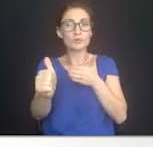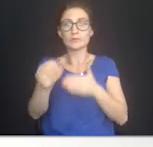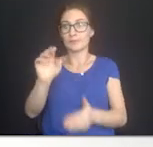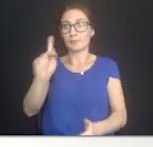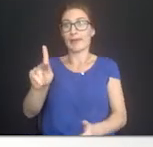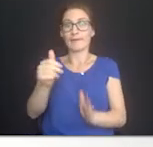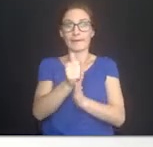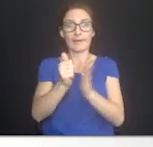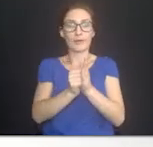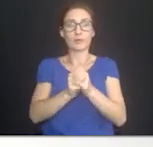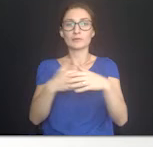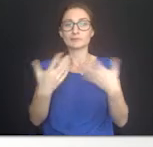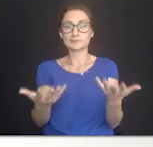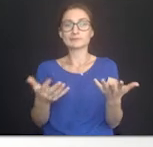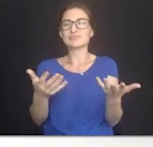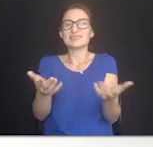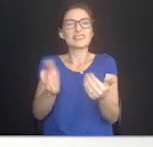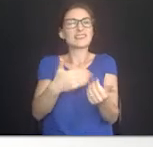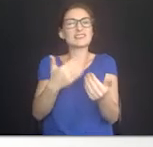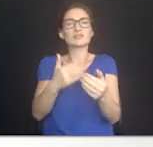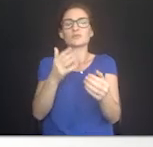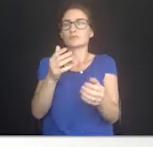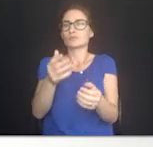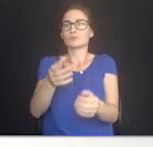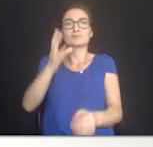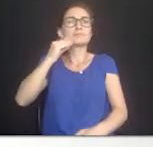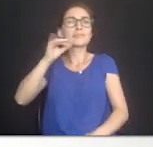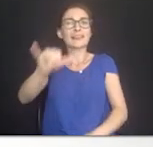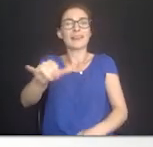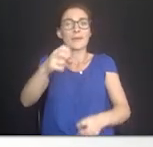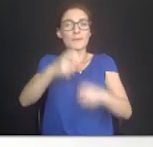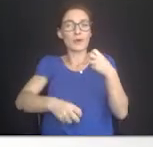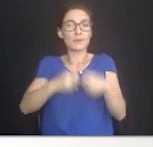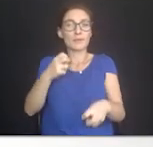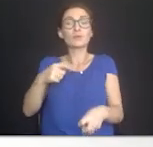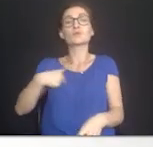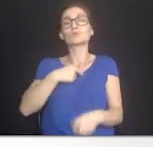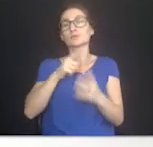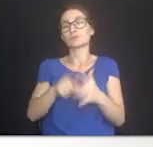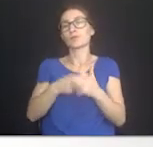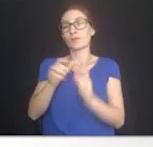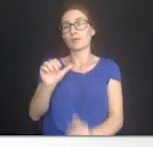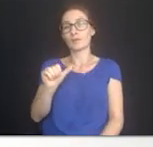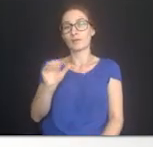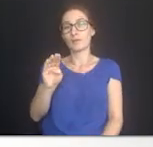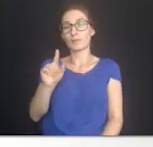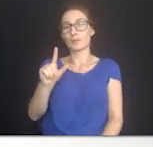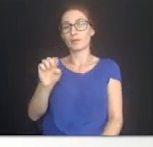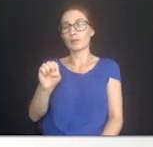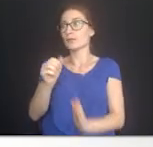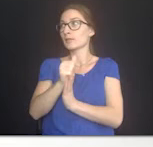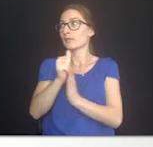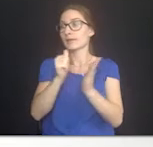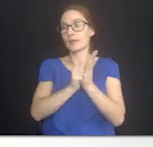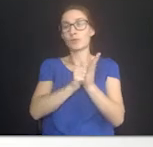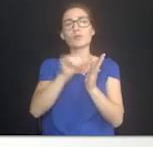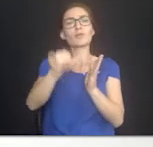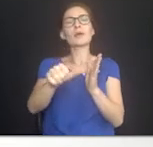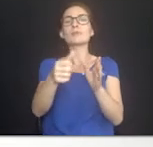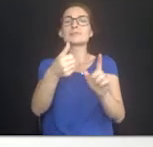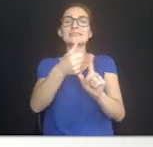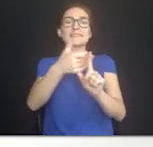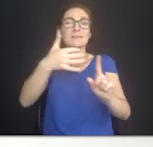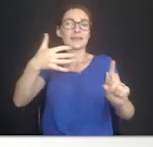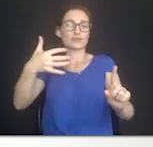And so the first thing we start off with is just ABLE accounts, because they are a newer thing. And they were an expansion to the rule, right? We